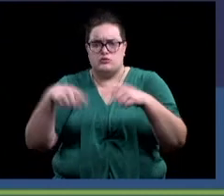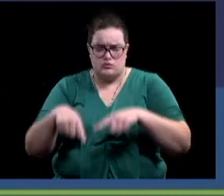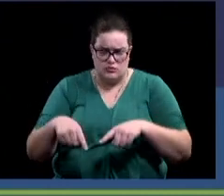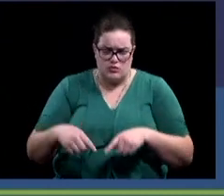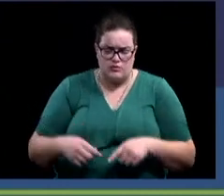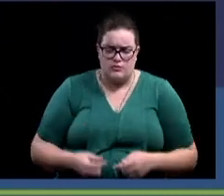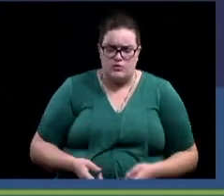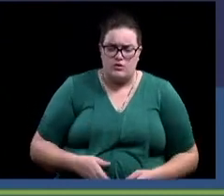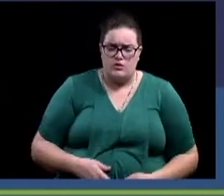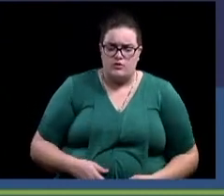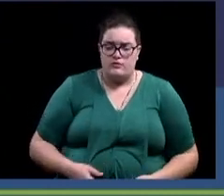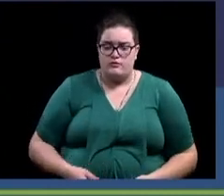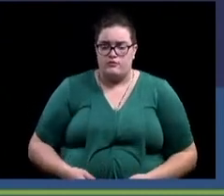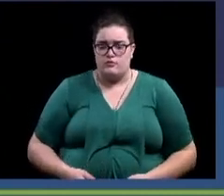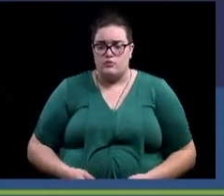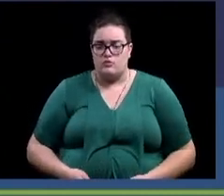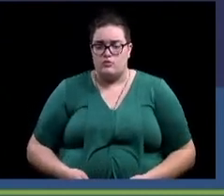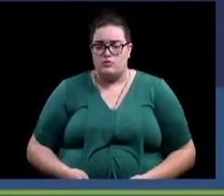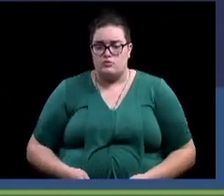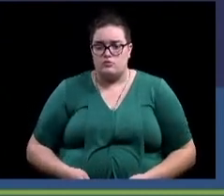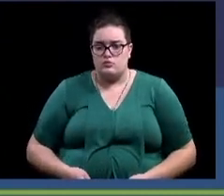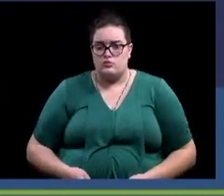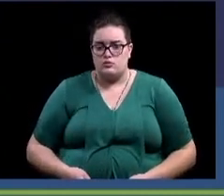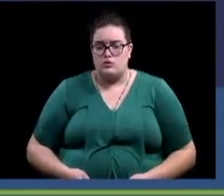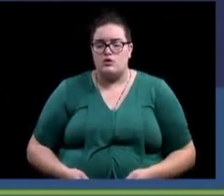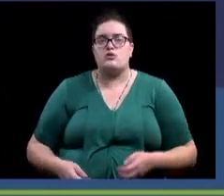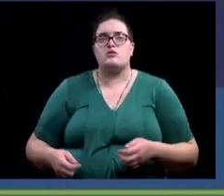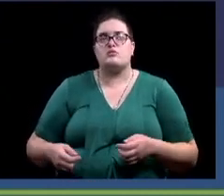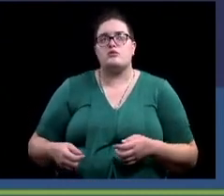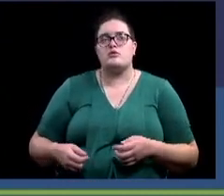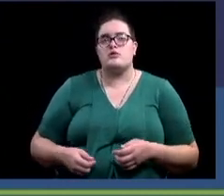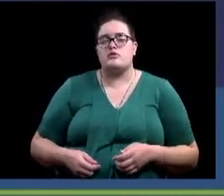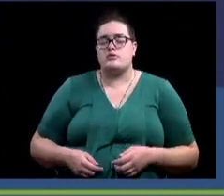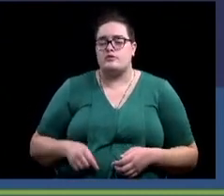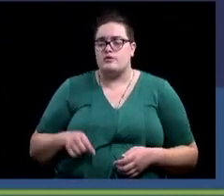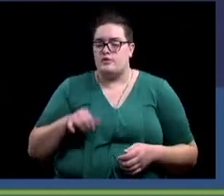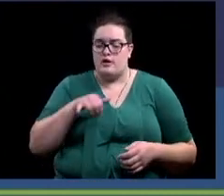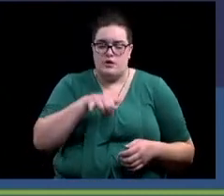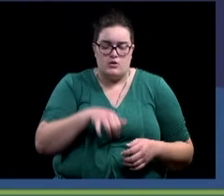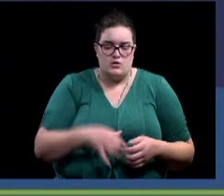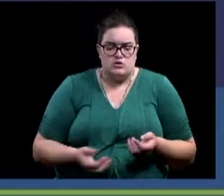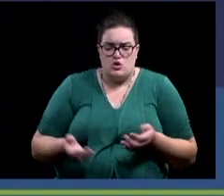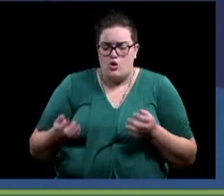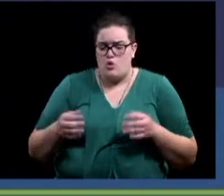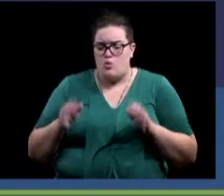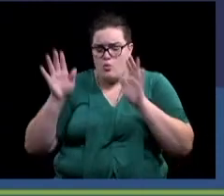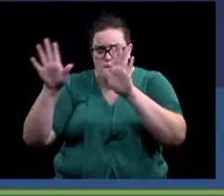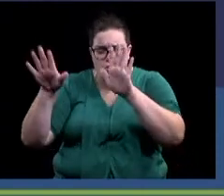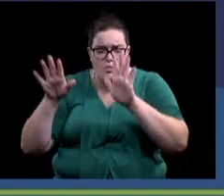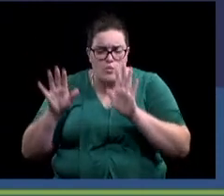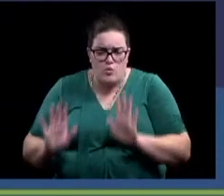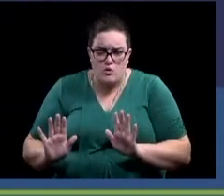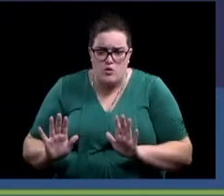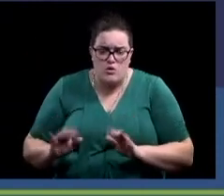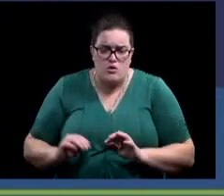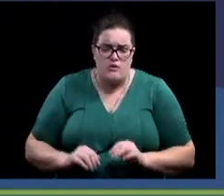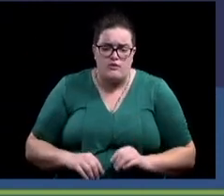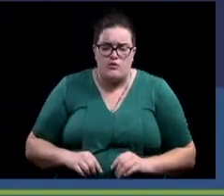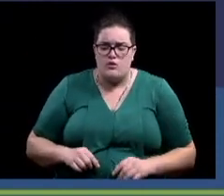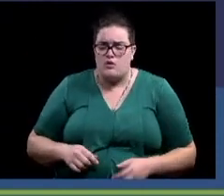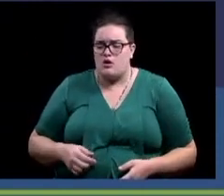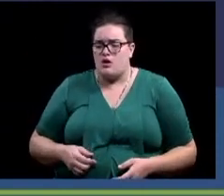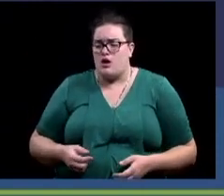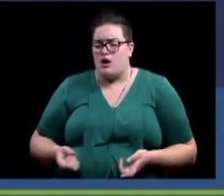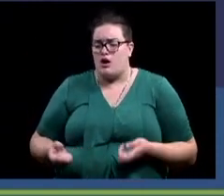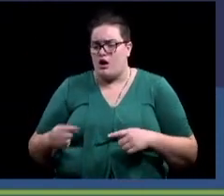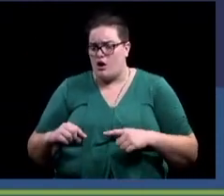beneficial. I think it's a powerful thing when you as a leader tell your rest of your team, I'm doing this to